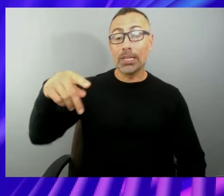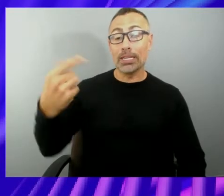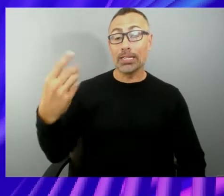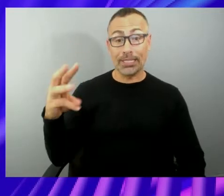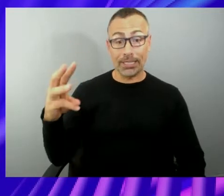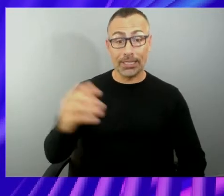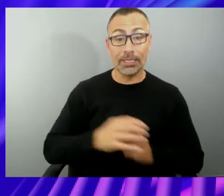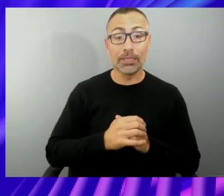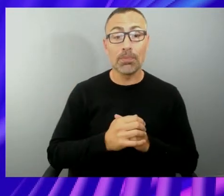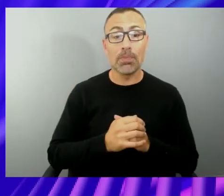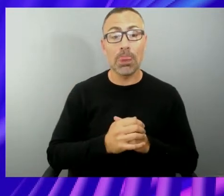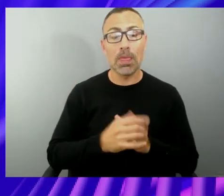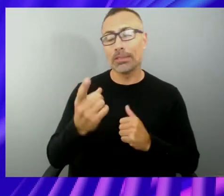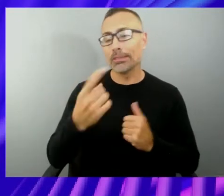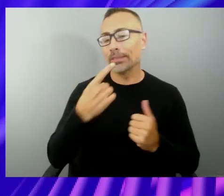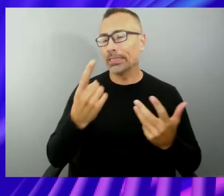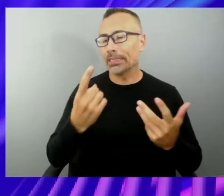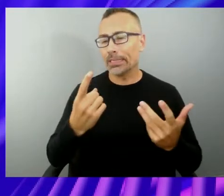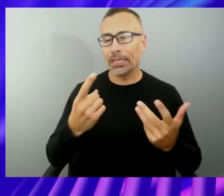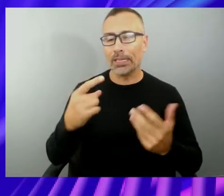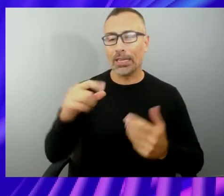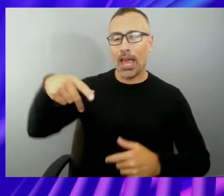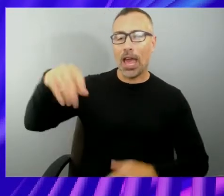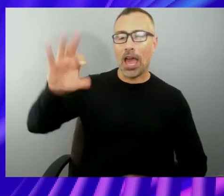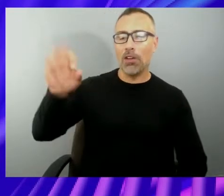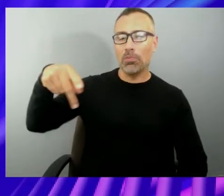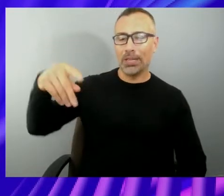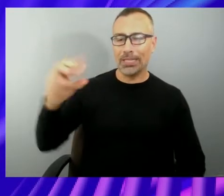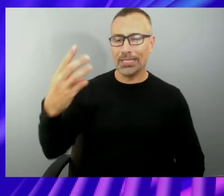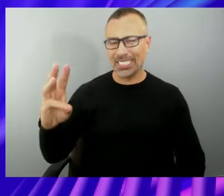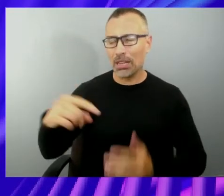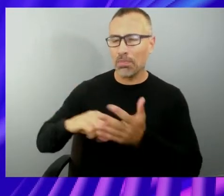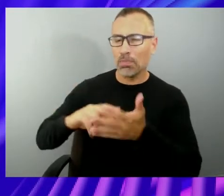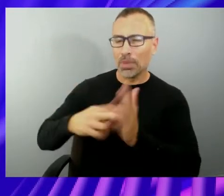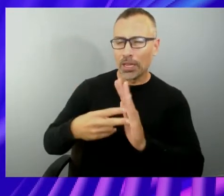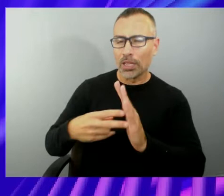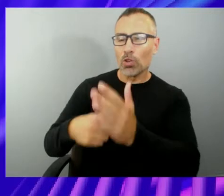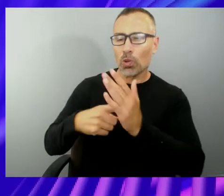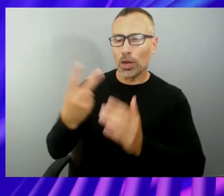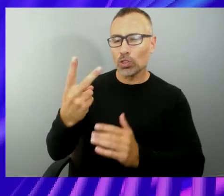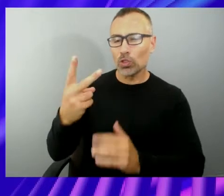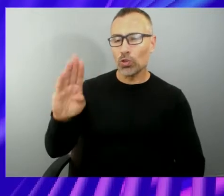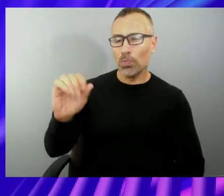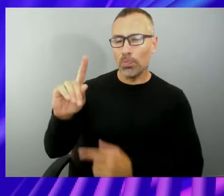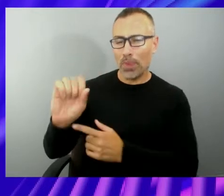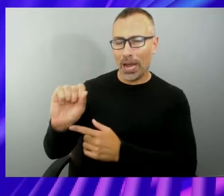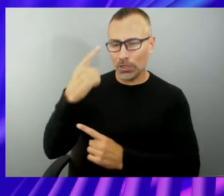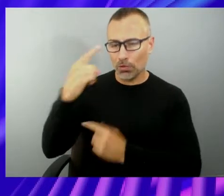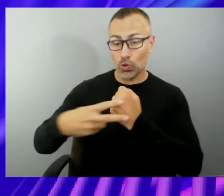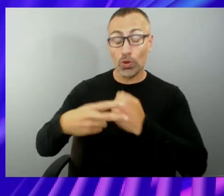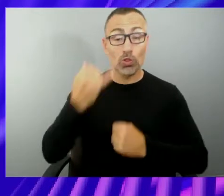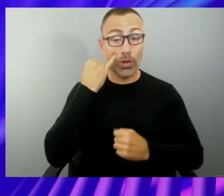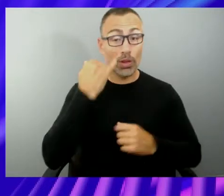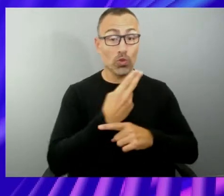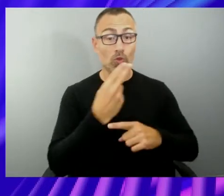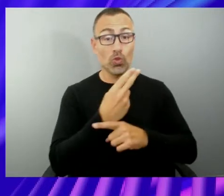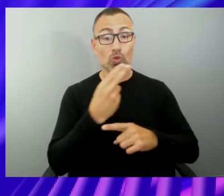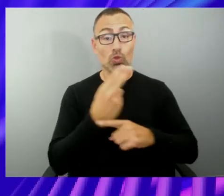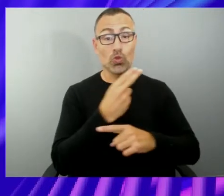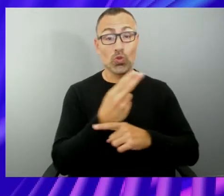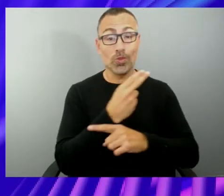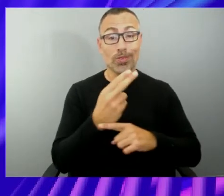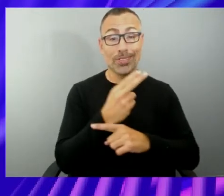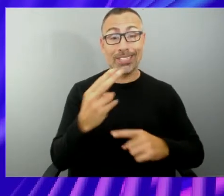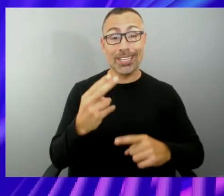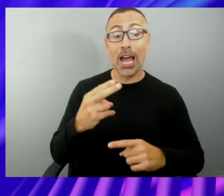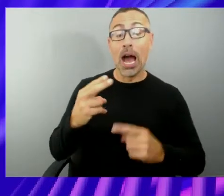takes 2 bytes to store it, right? And if we are using Adam optimizers, then the required